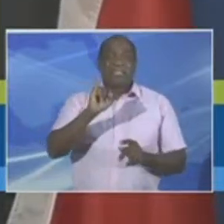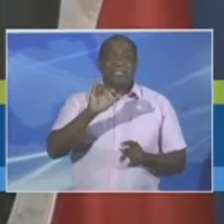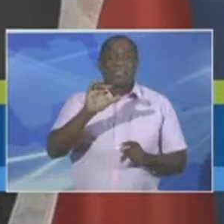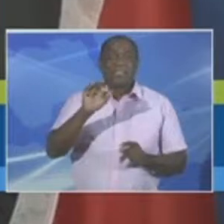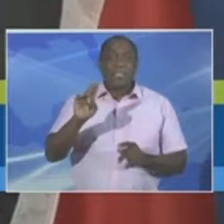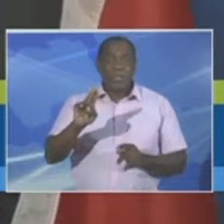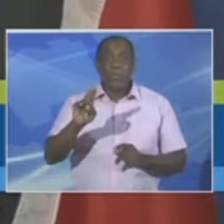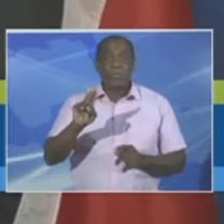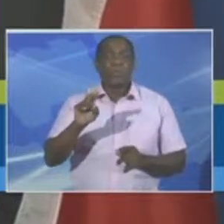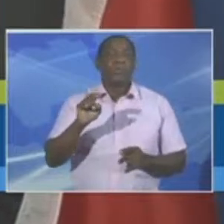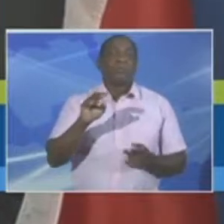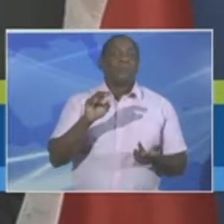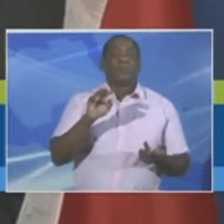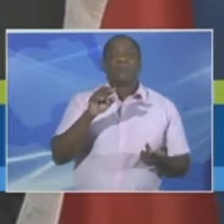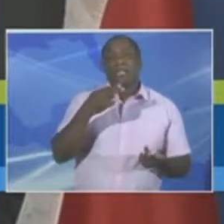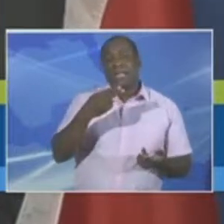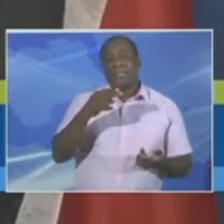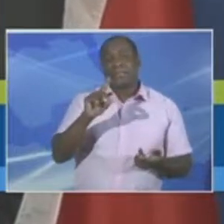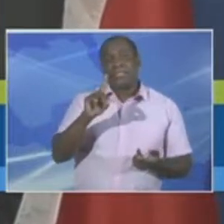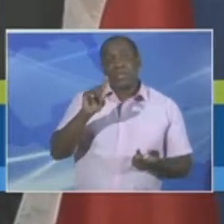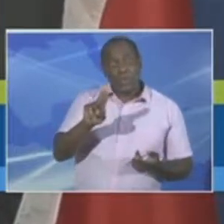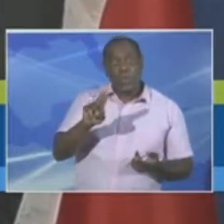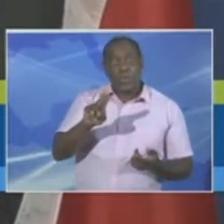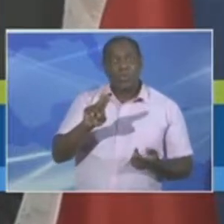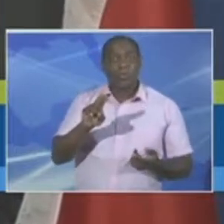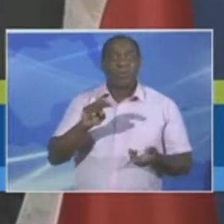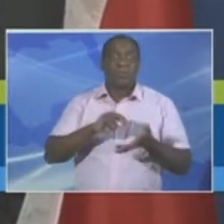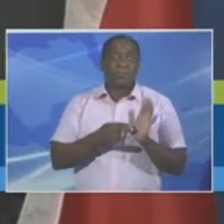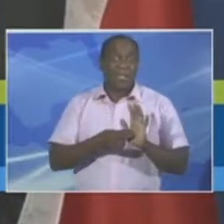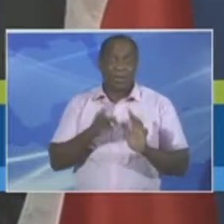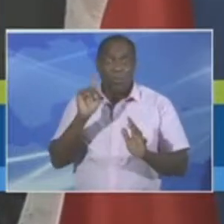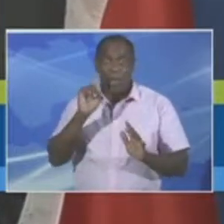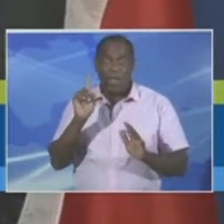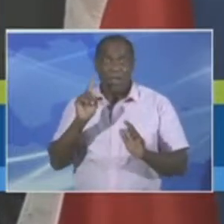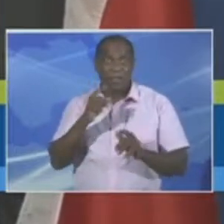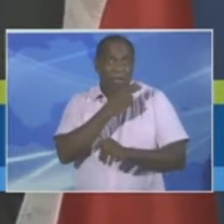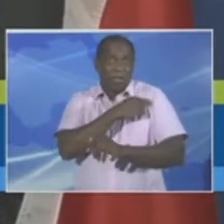our hospitals and the driveways of our properties. That is where we were.